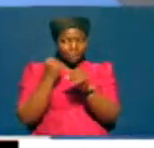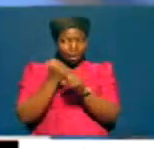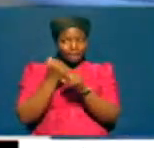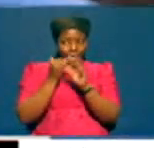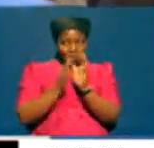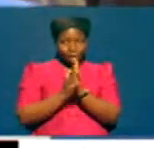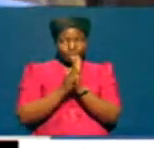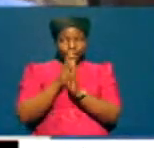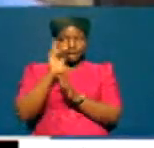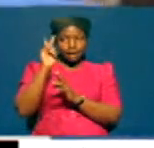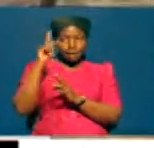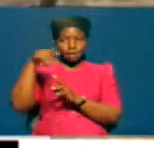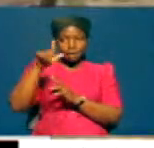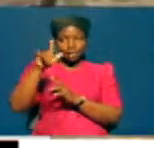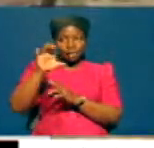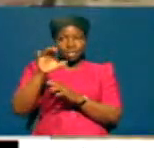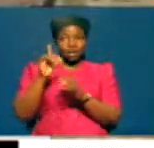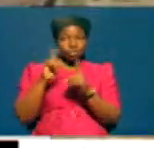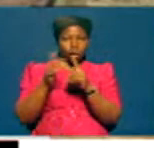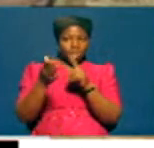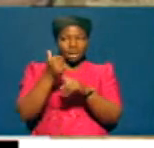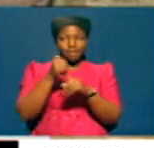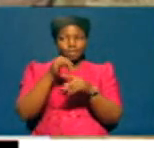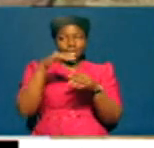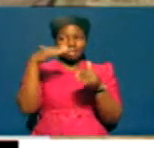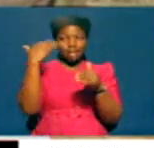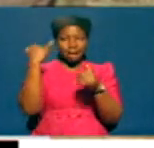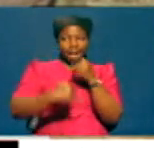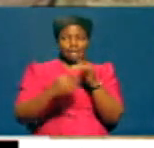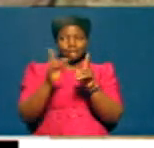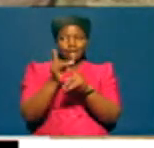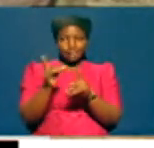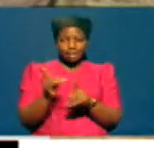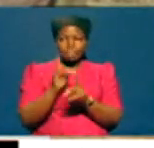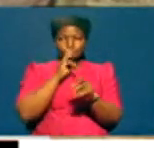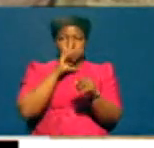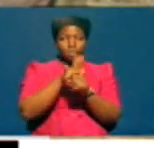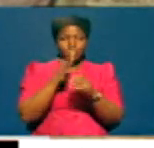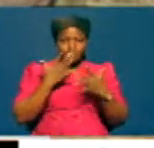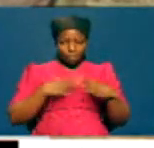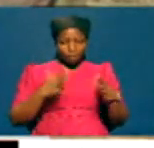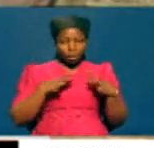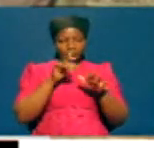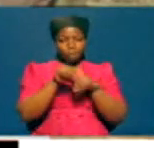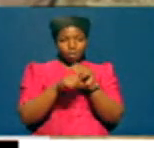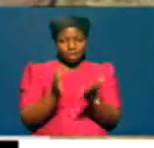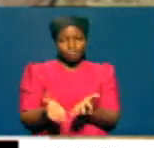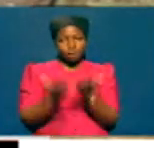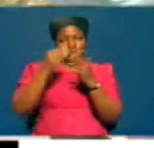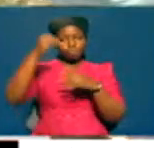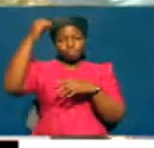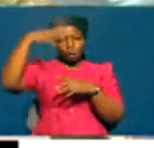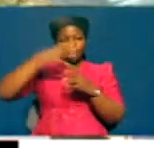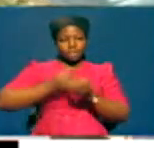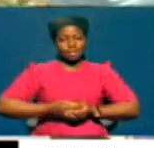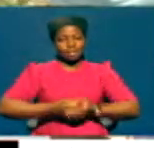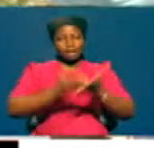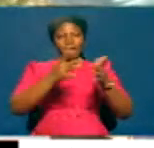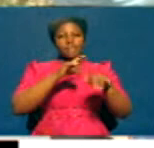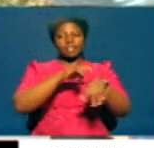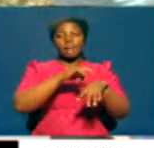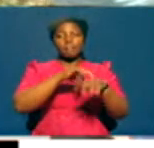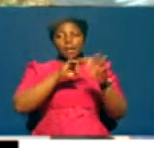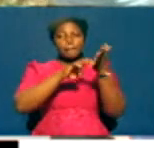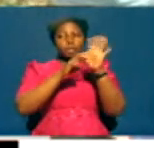to beat the November deadline, assuring Narok residents of improved power supply once the project is operational. So I want to take